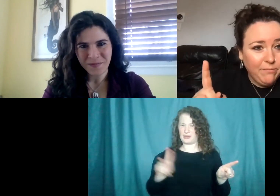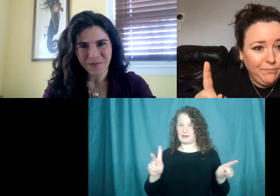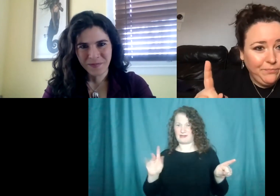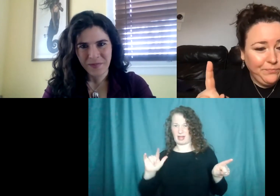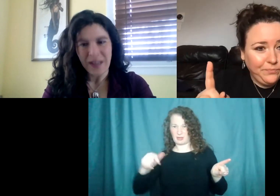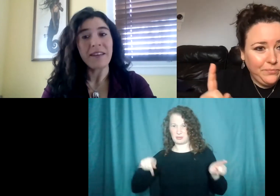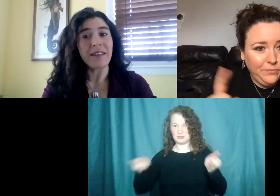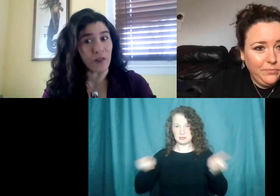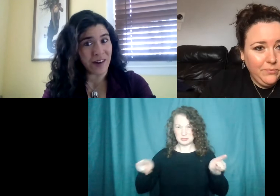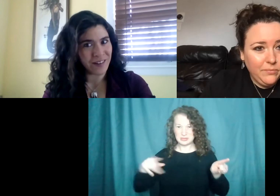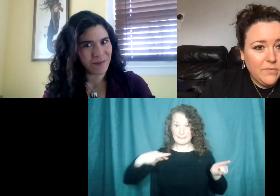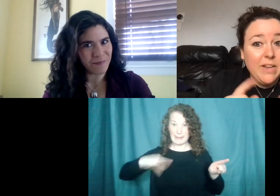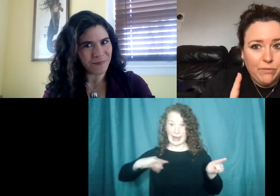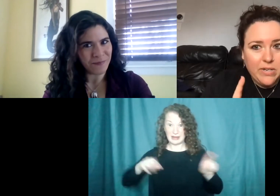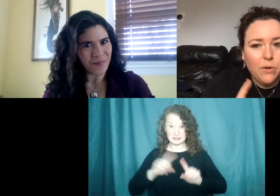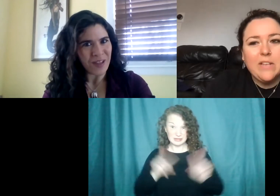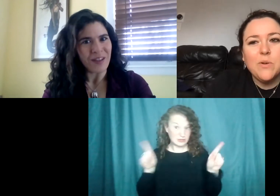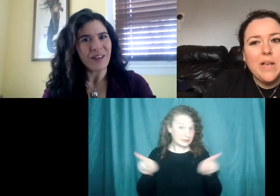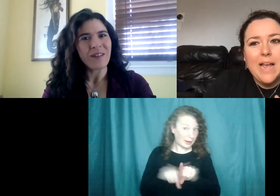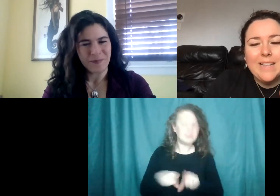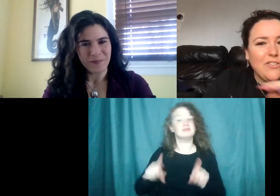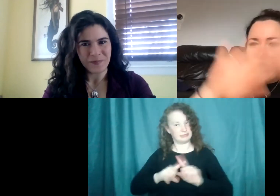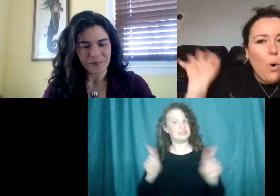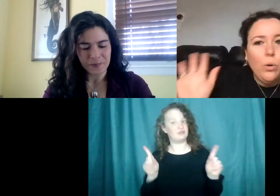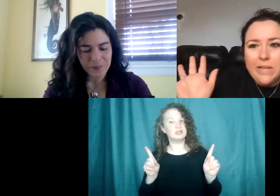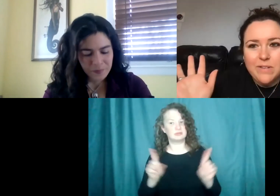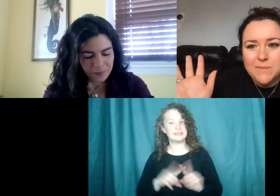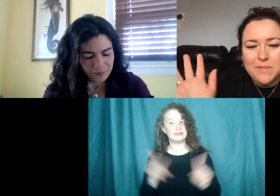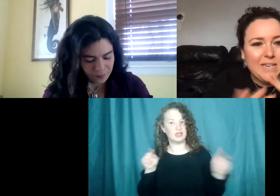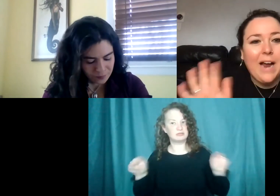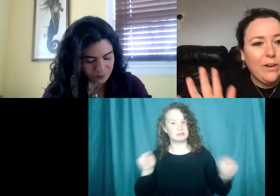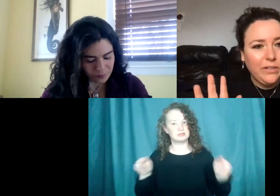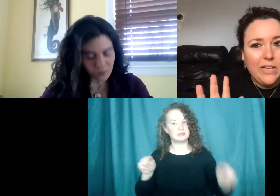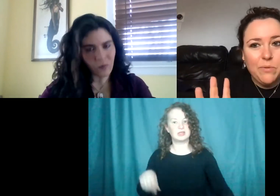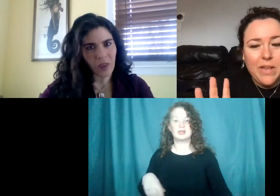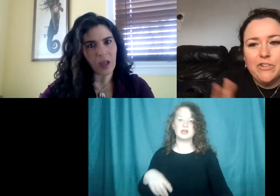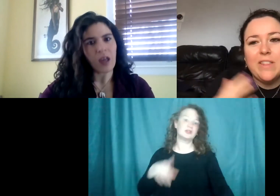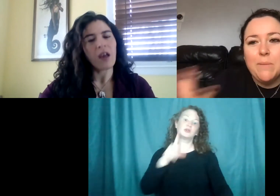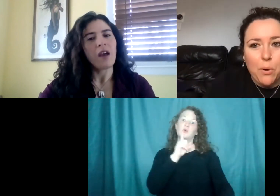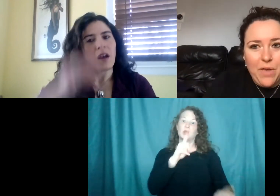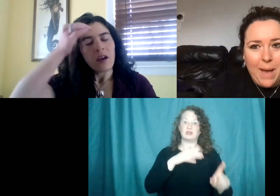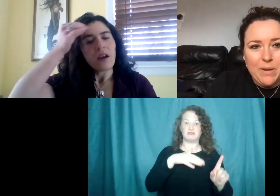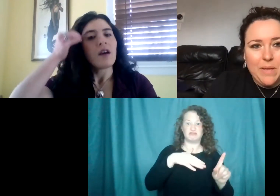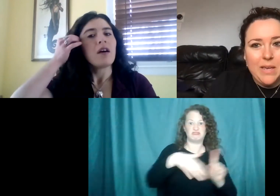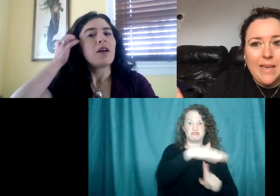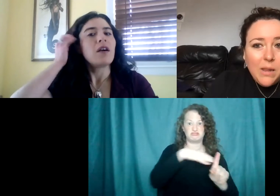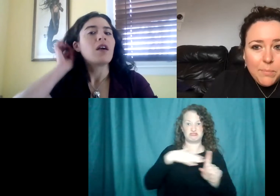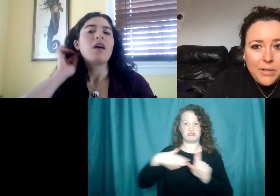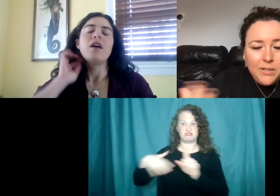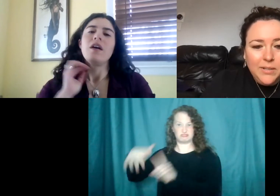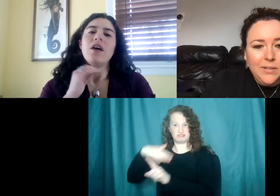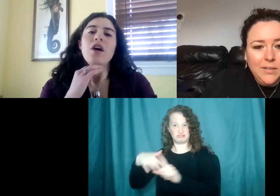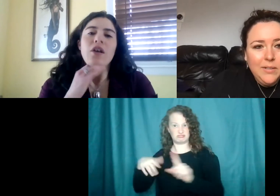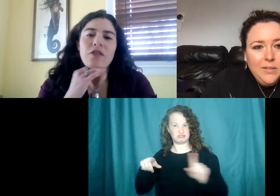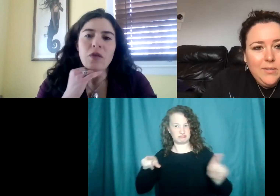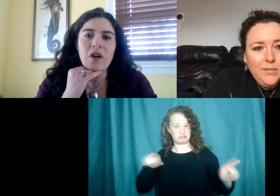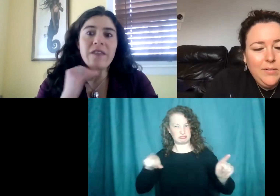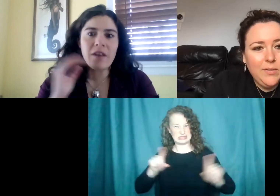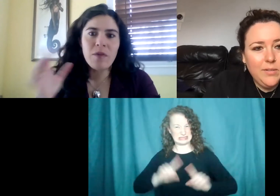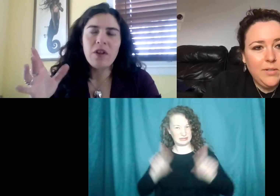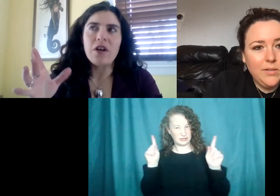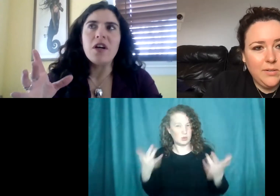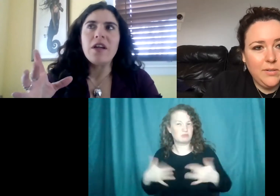different? Different. Okay, so is it just like the whole ecosystem is entirely unique? It's just that they both happen to be kelp? So